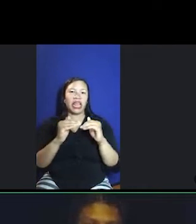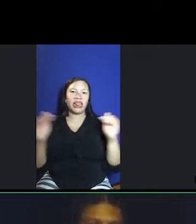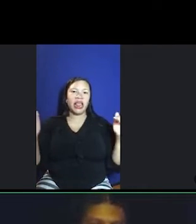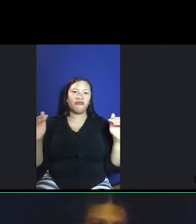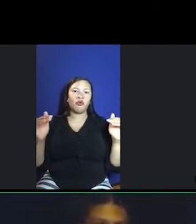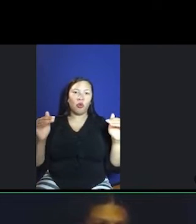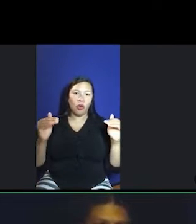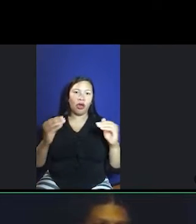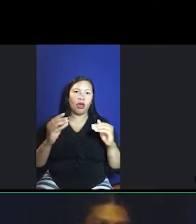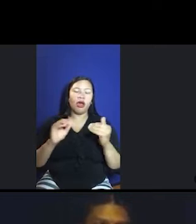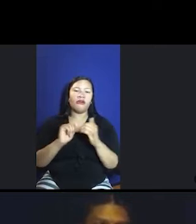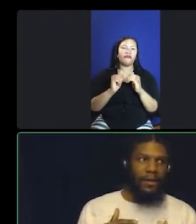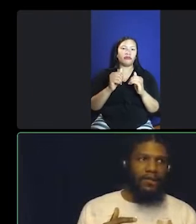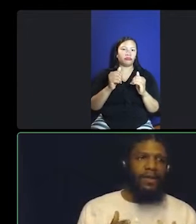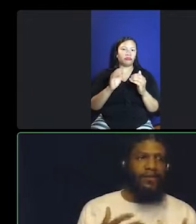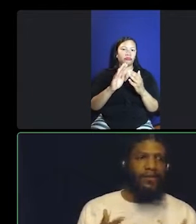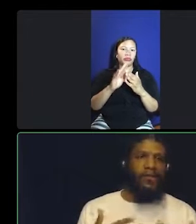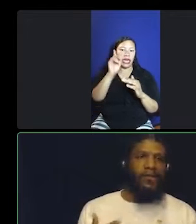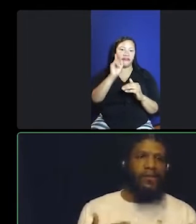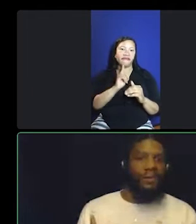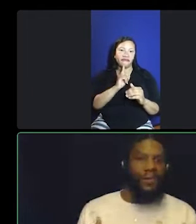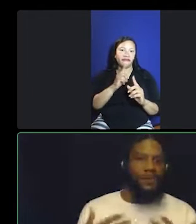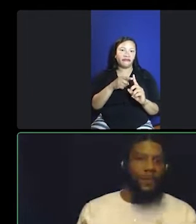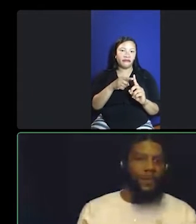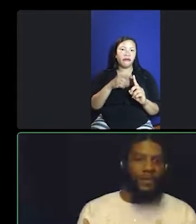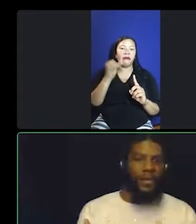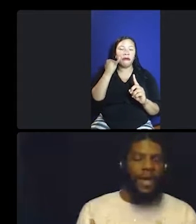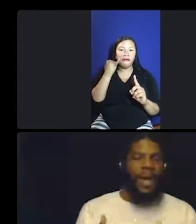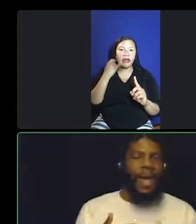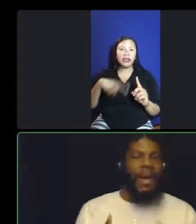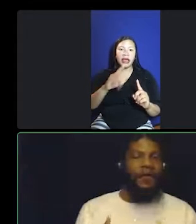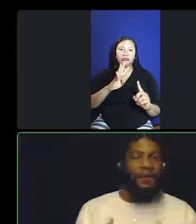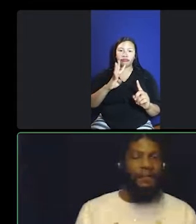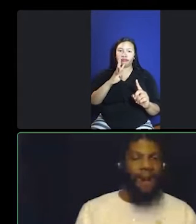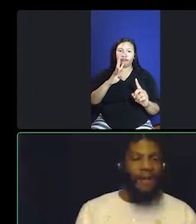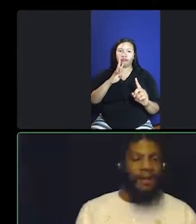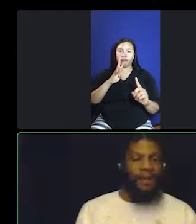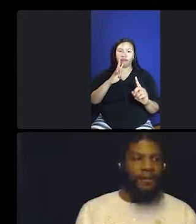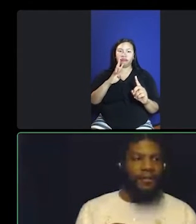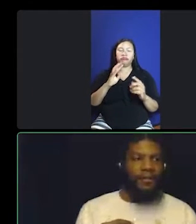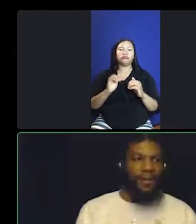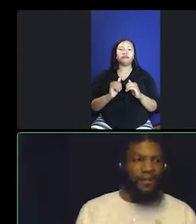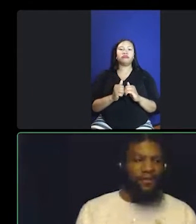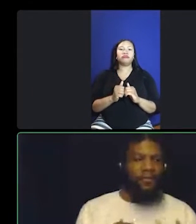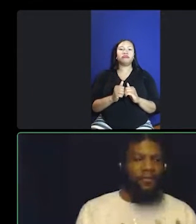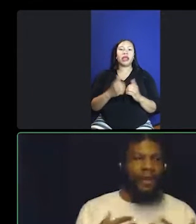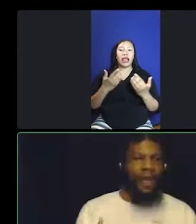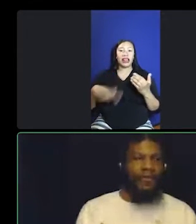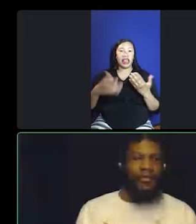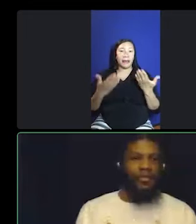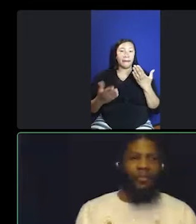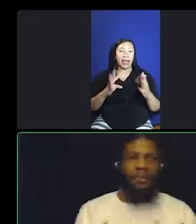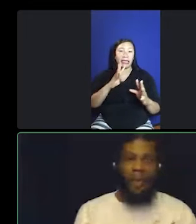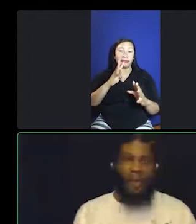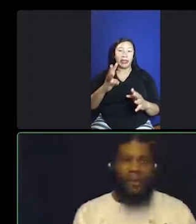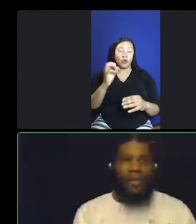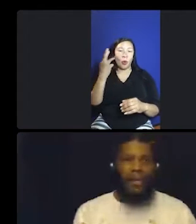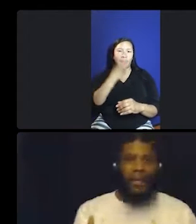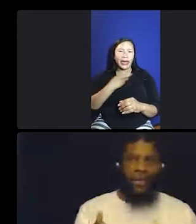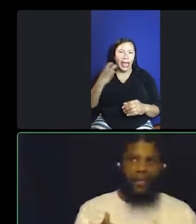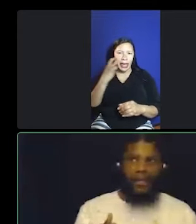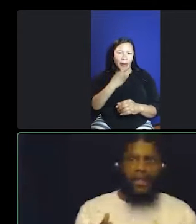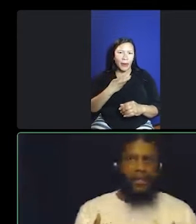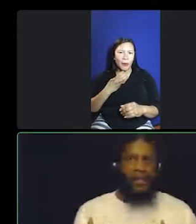deafness or if they were to use their voice, how they might speak or pronounce, you